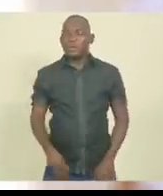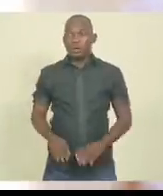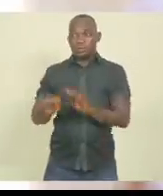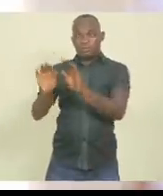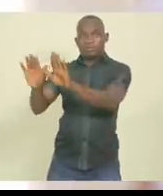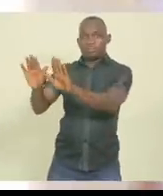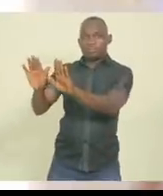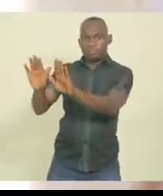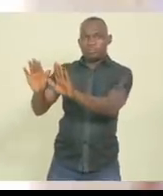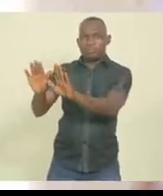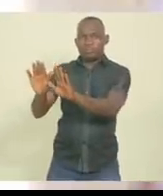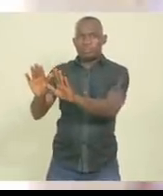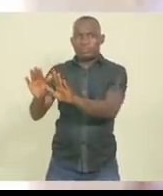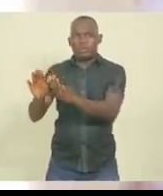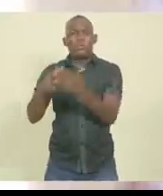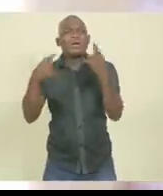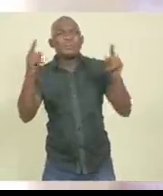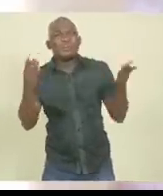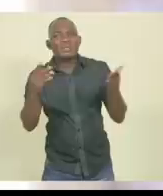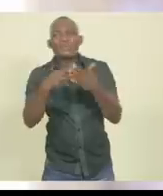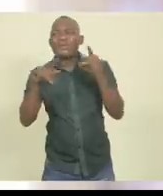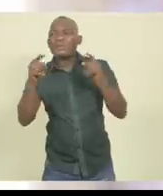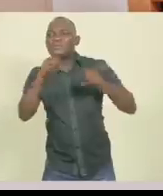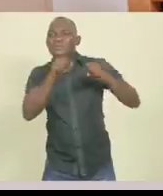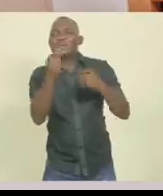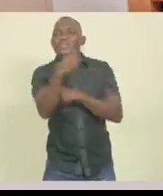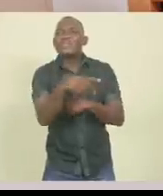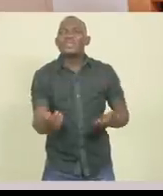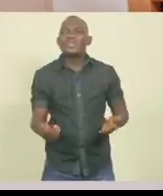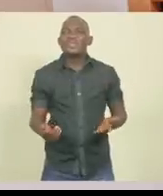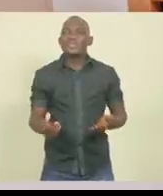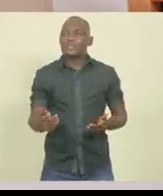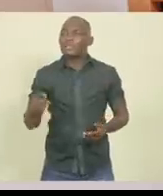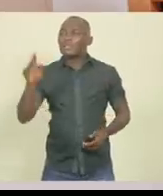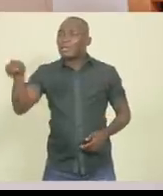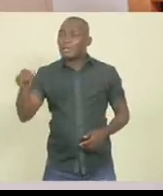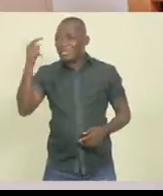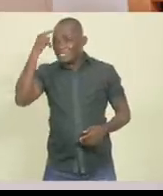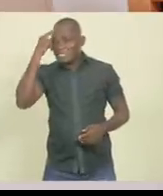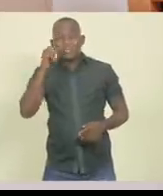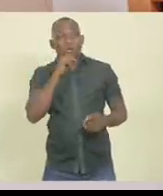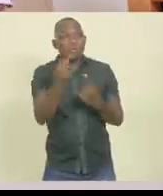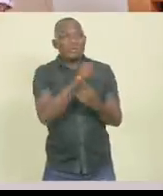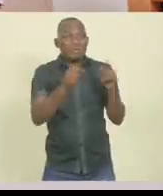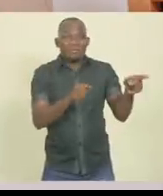wait. What is it about this fight you are talking about? AC, I hope you didn't do anything